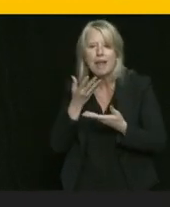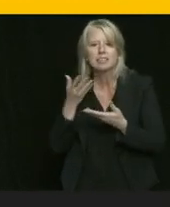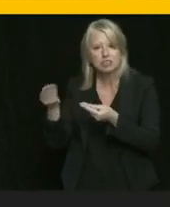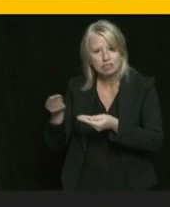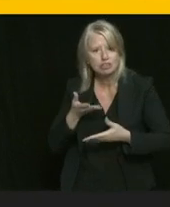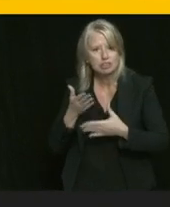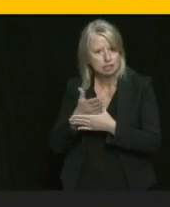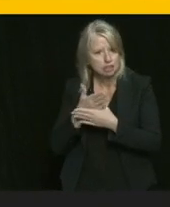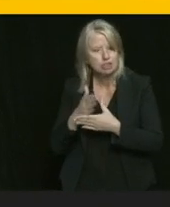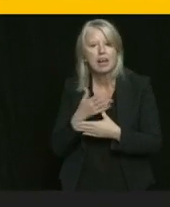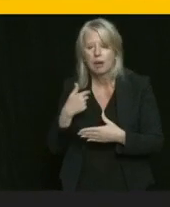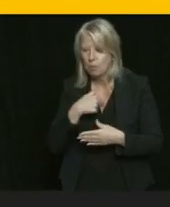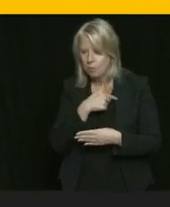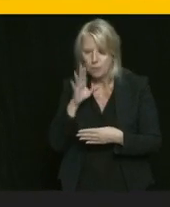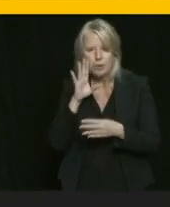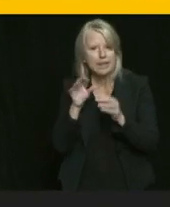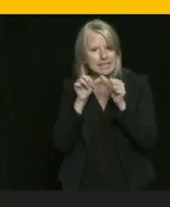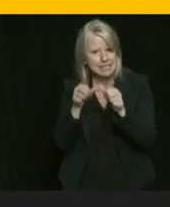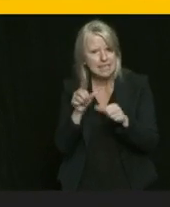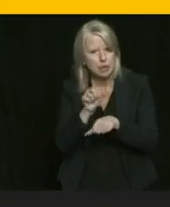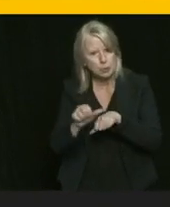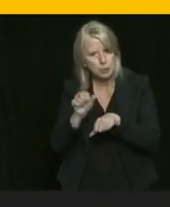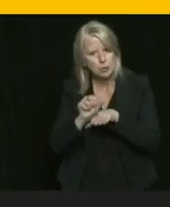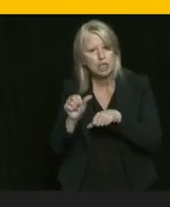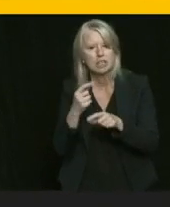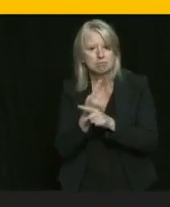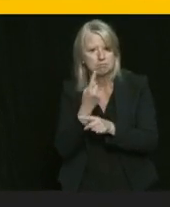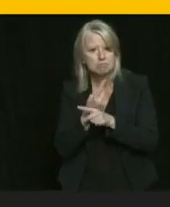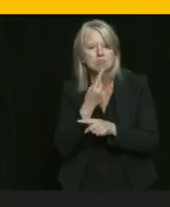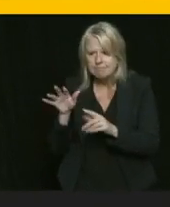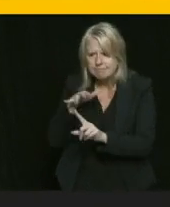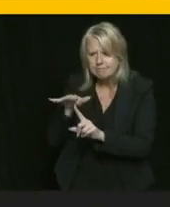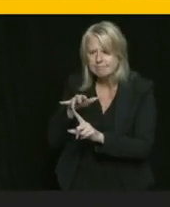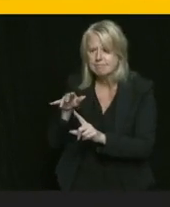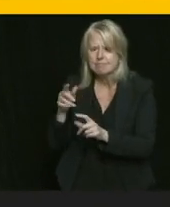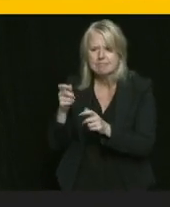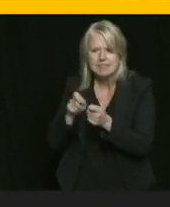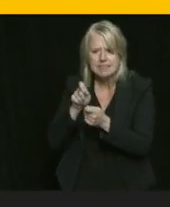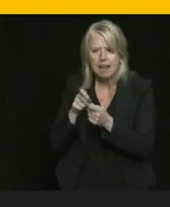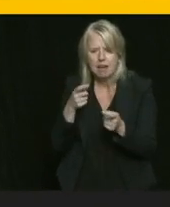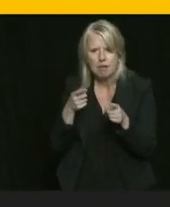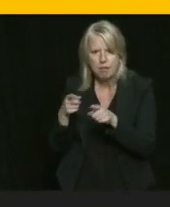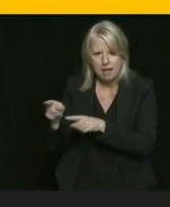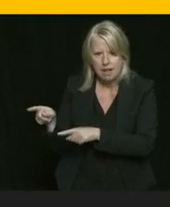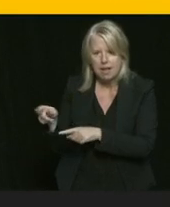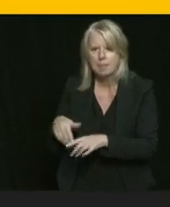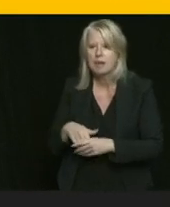We will continue to do the work necessary to ascertain this.